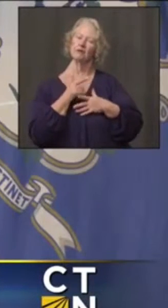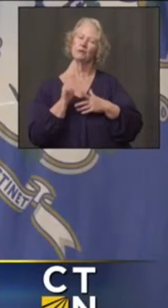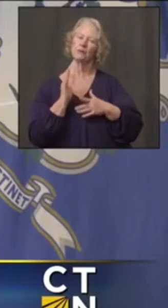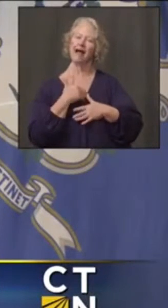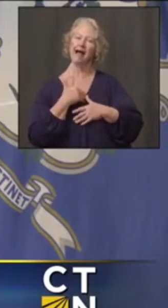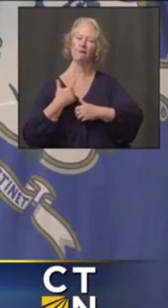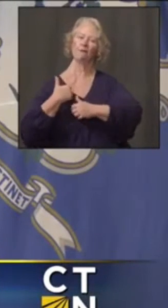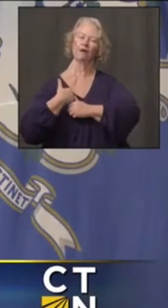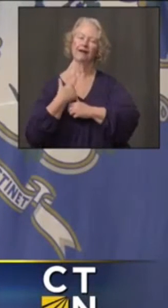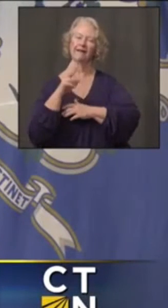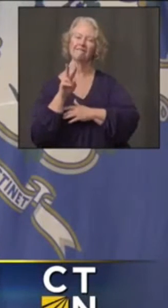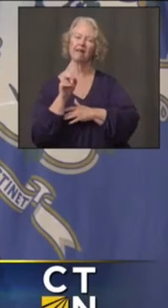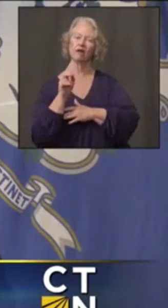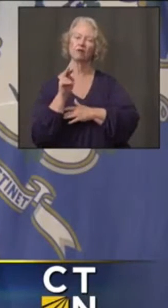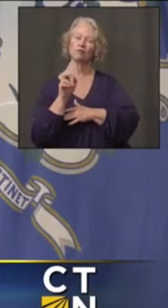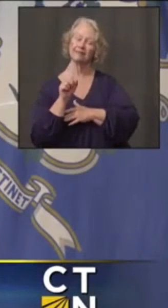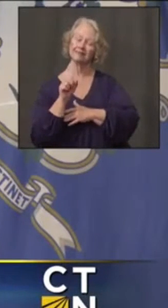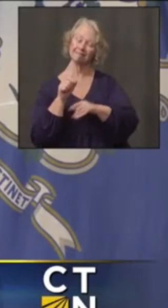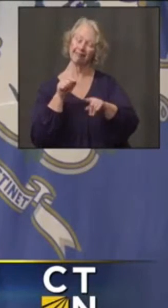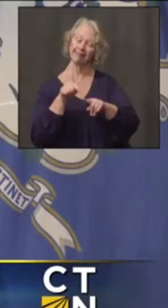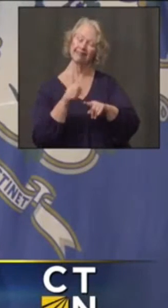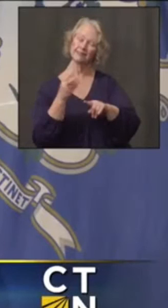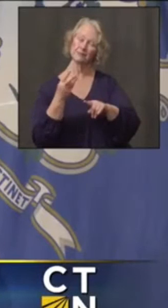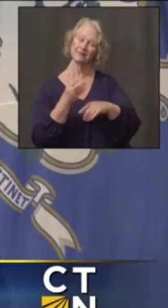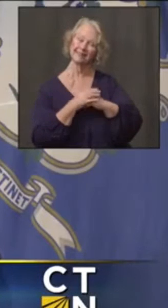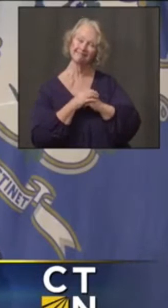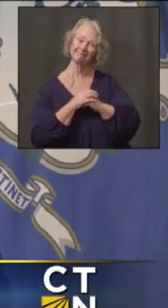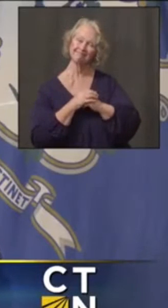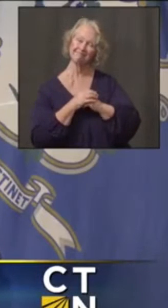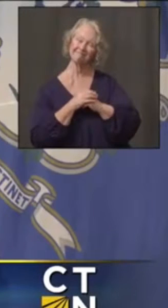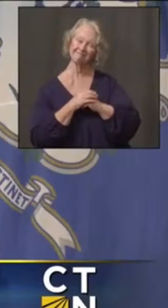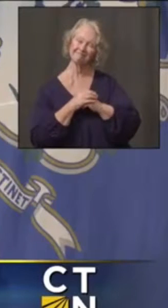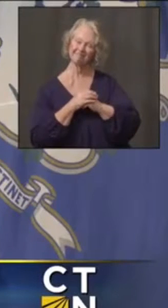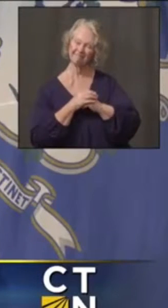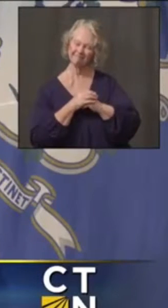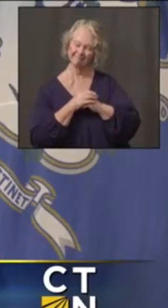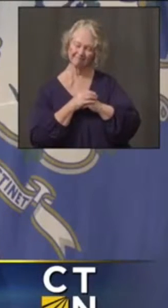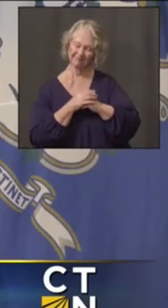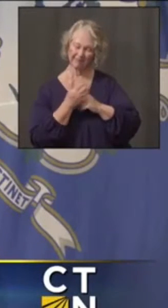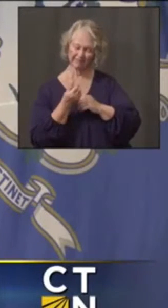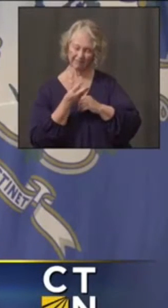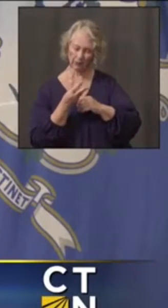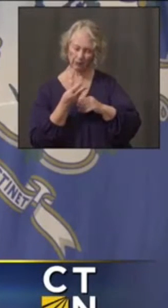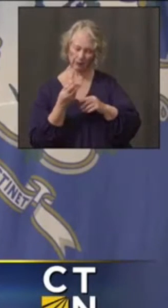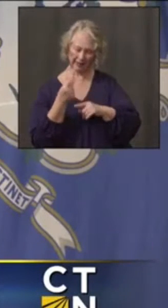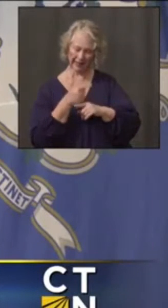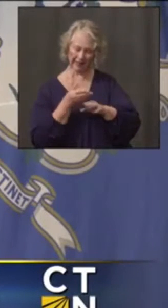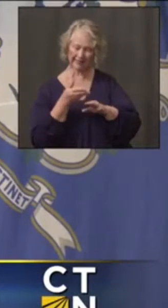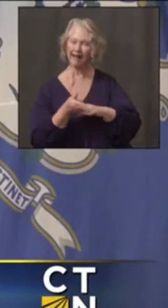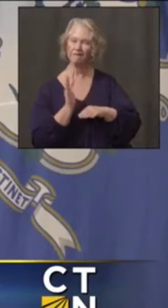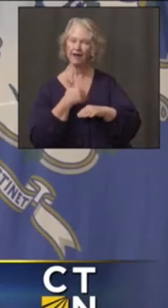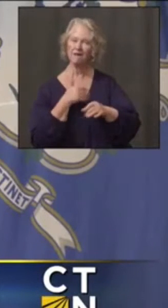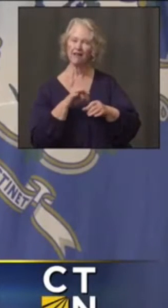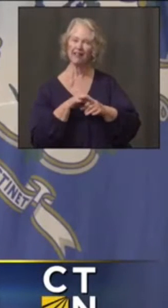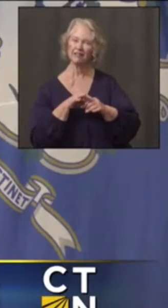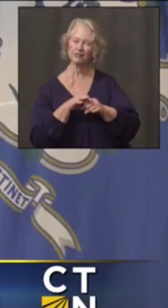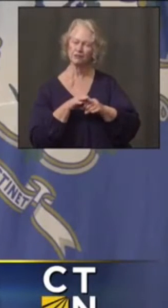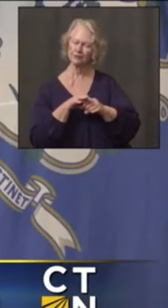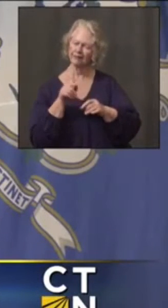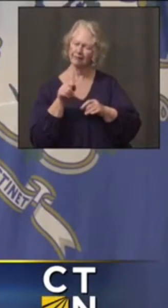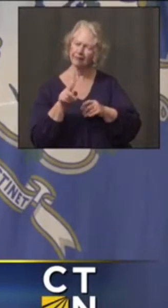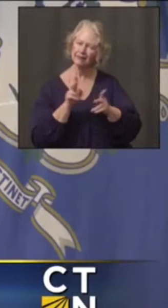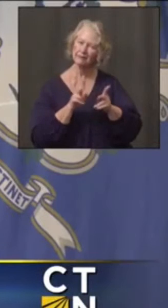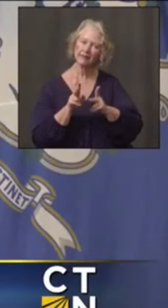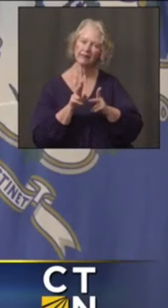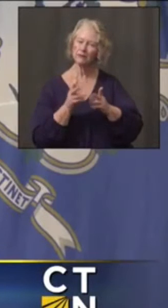is Veterans Day, and it's ironic. It's just a few days after an election. These are folks who serve their country, often